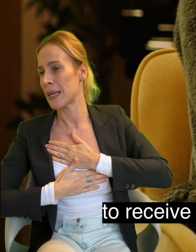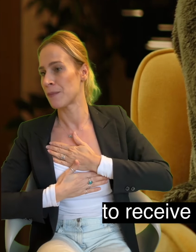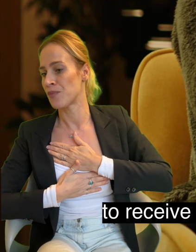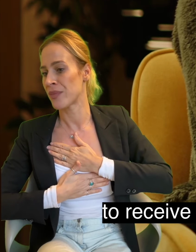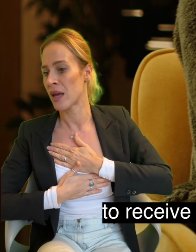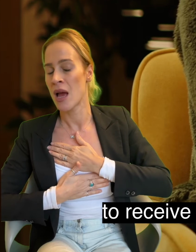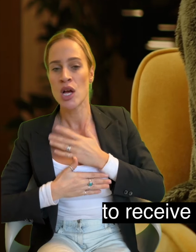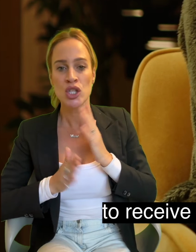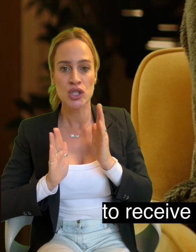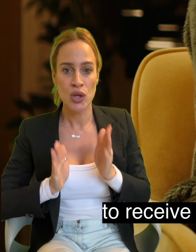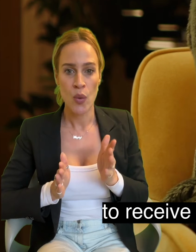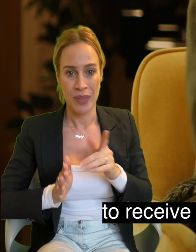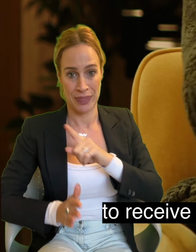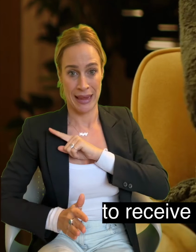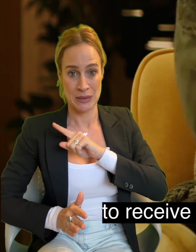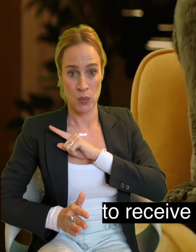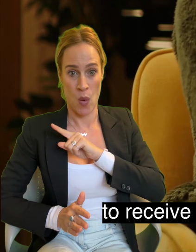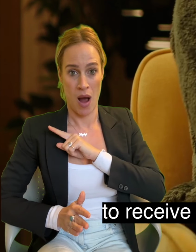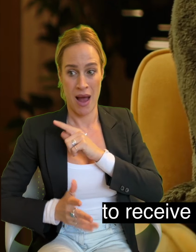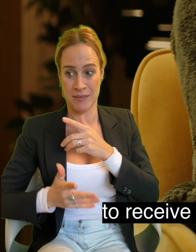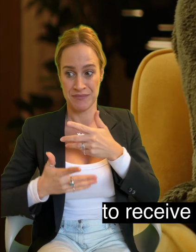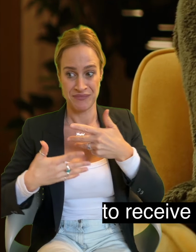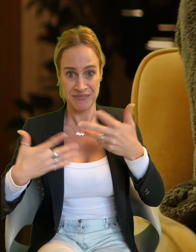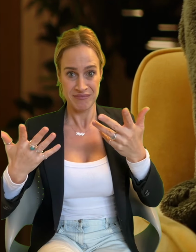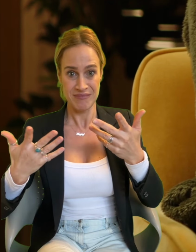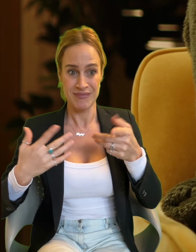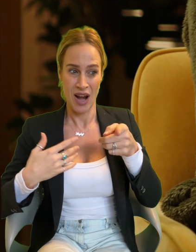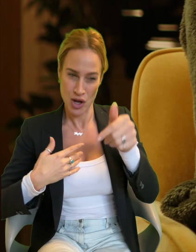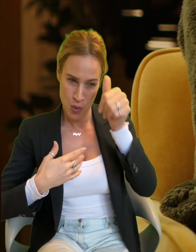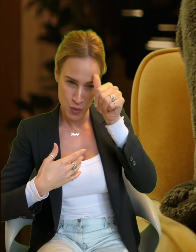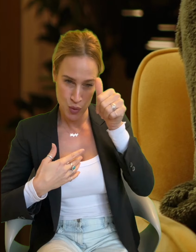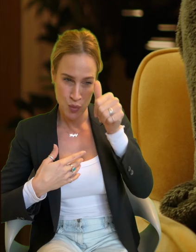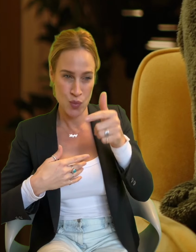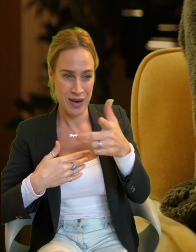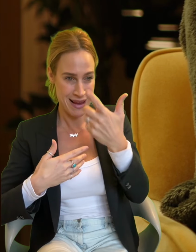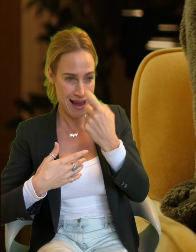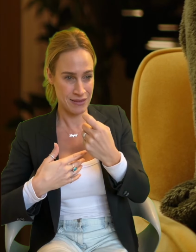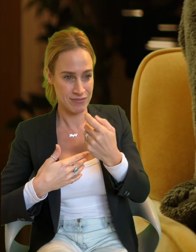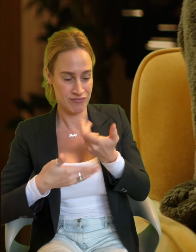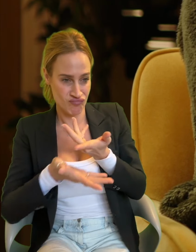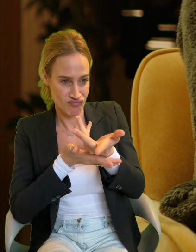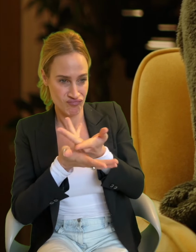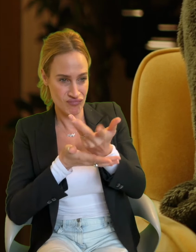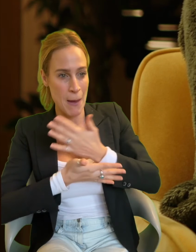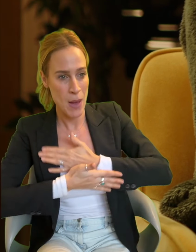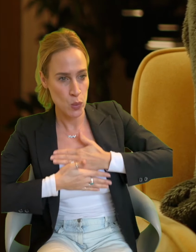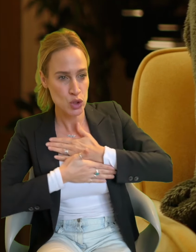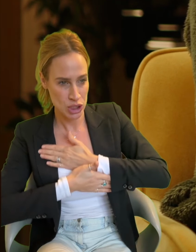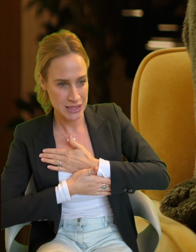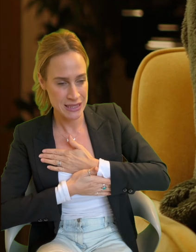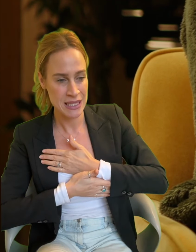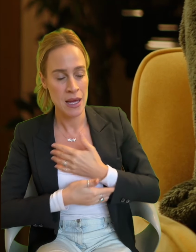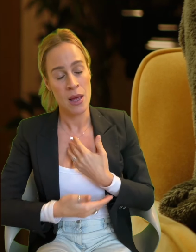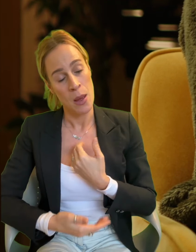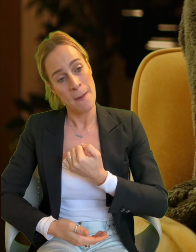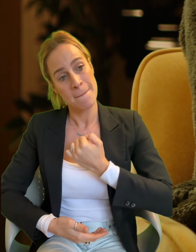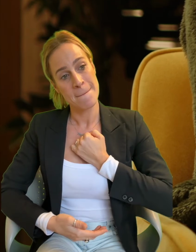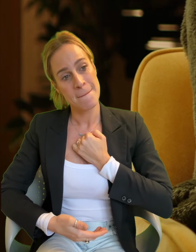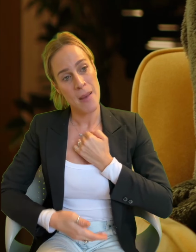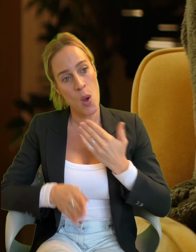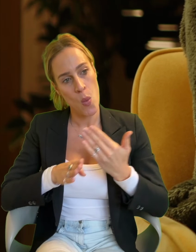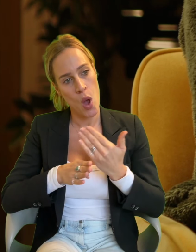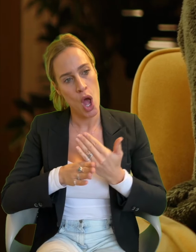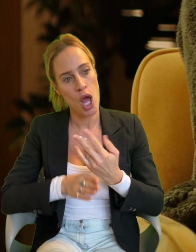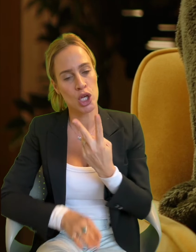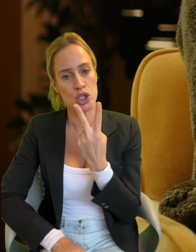willing to receive it. And this is, you know what I mean? That's obviously we can, whatever. But with my work, I got 2 little boys,